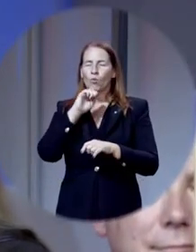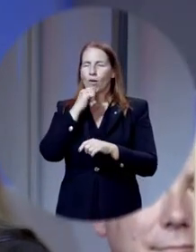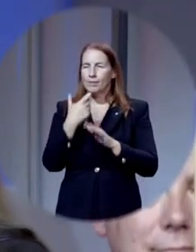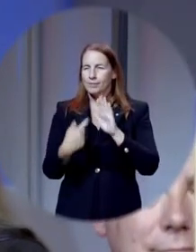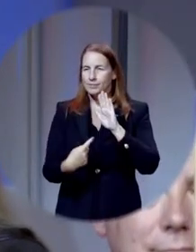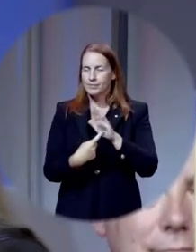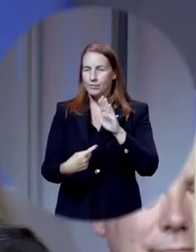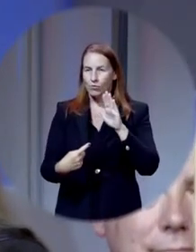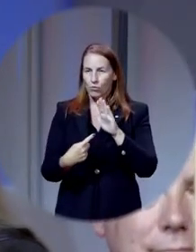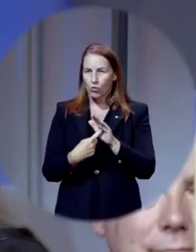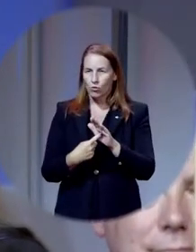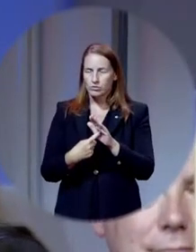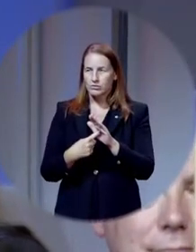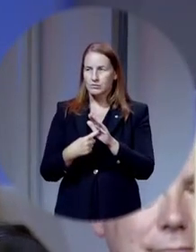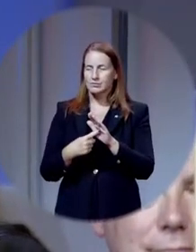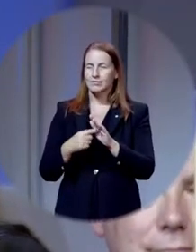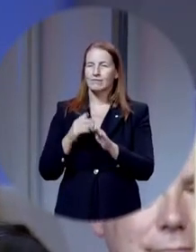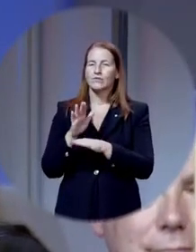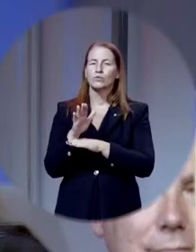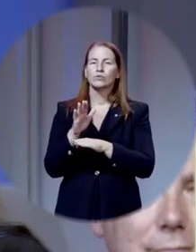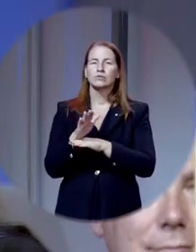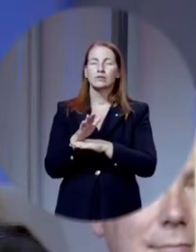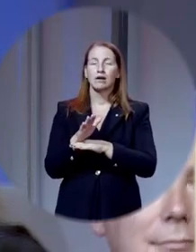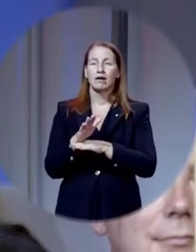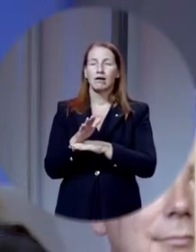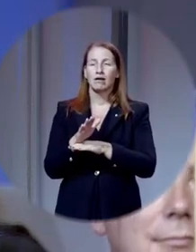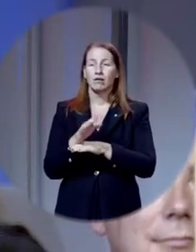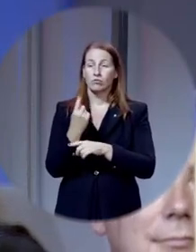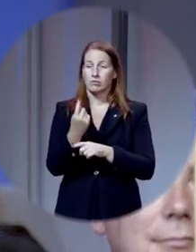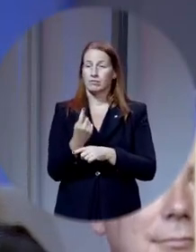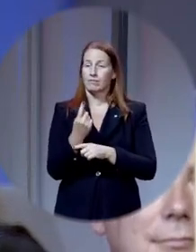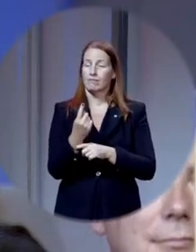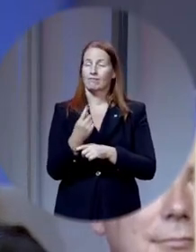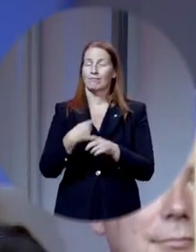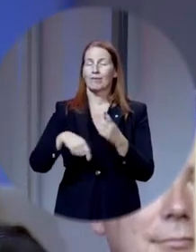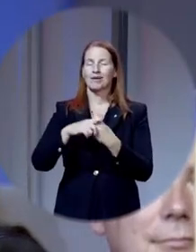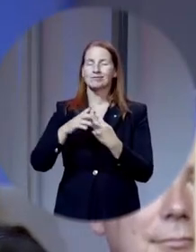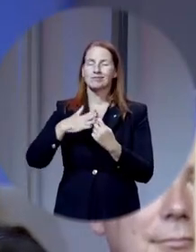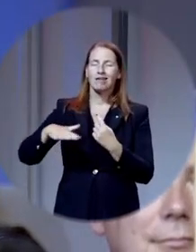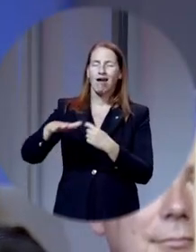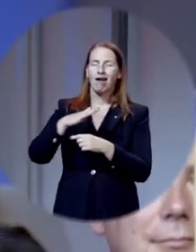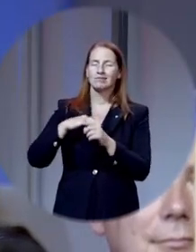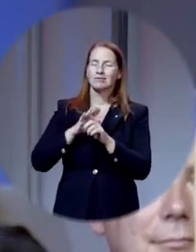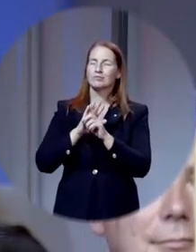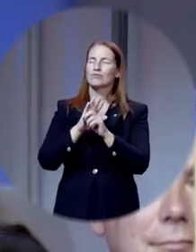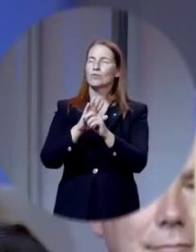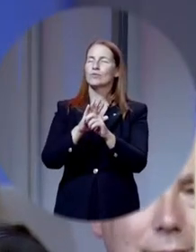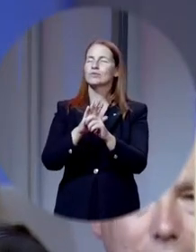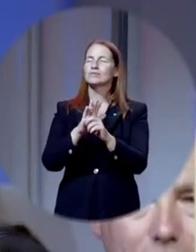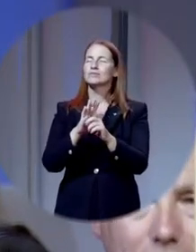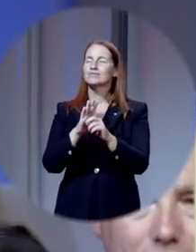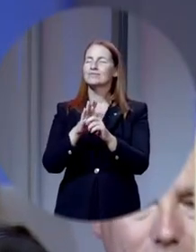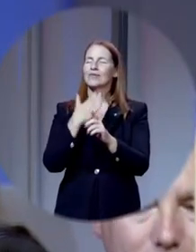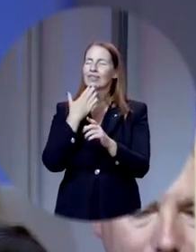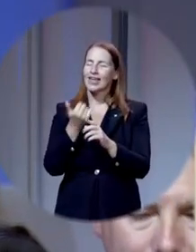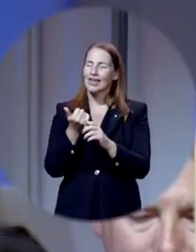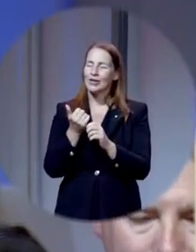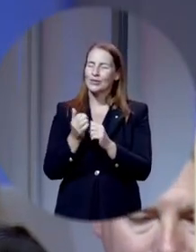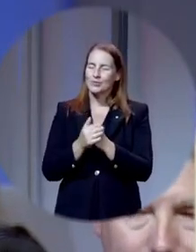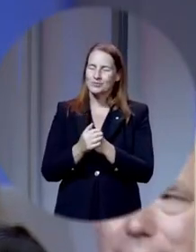important role in driving you forward, but also our society forward. So for that, I say thank you to you.